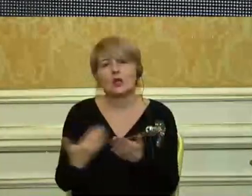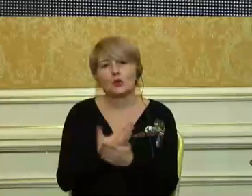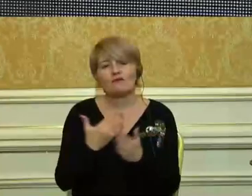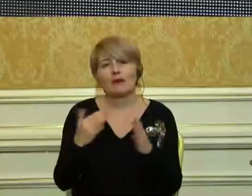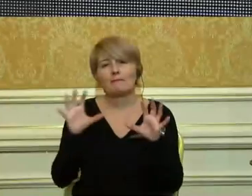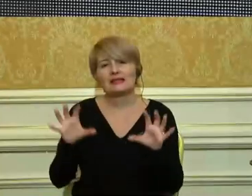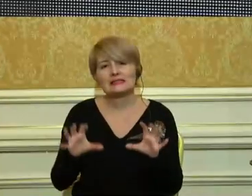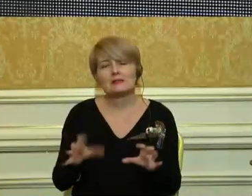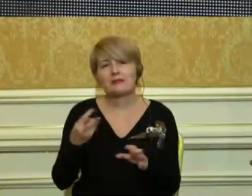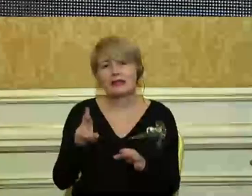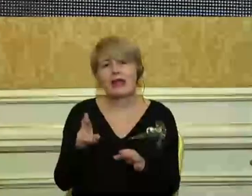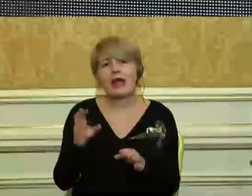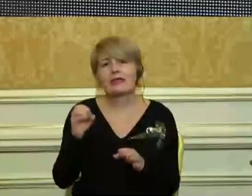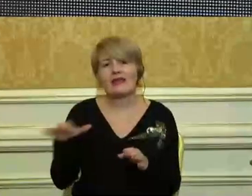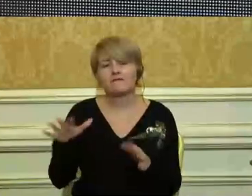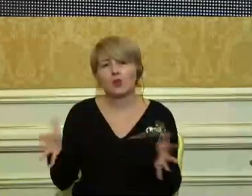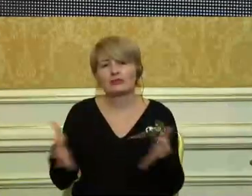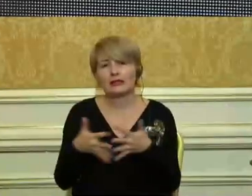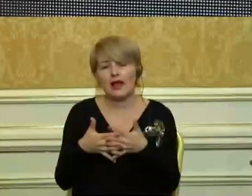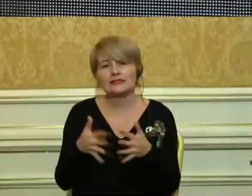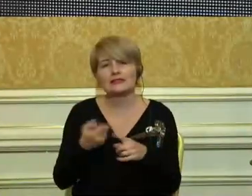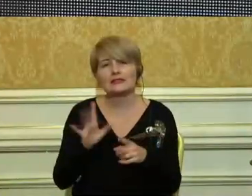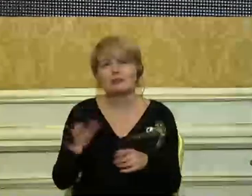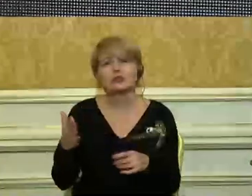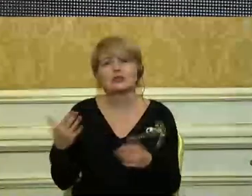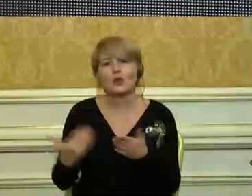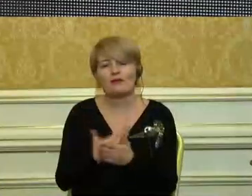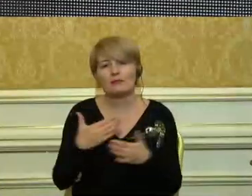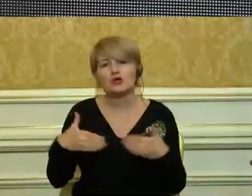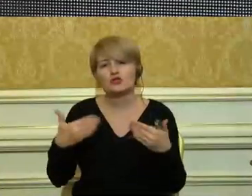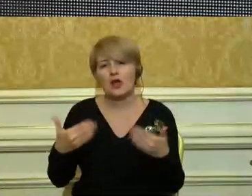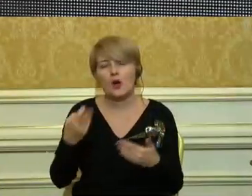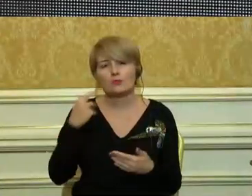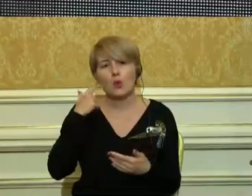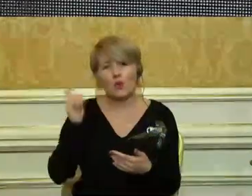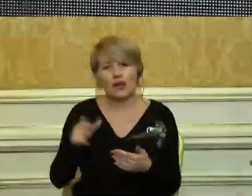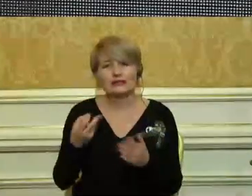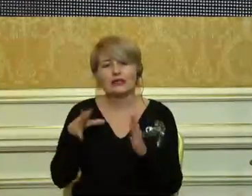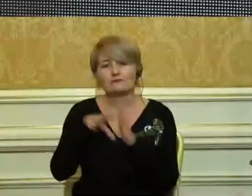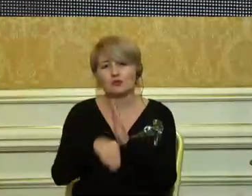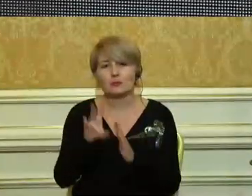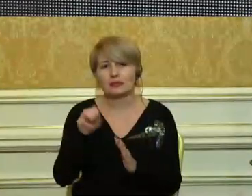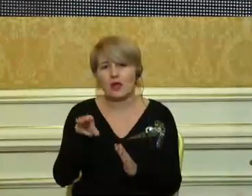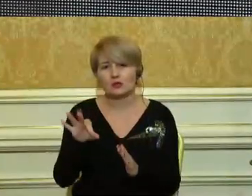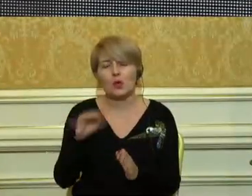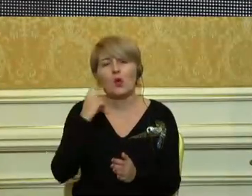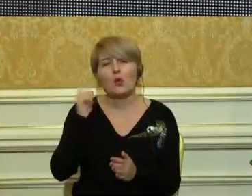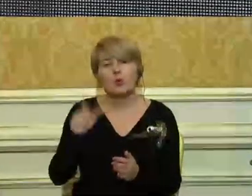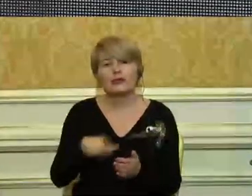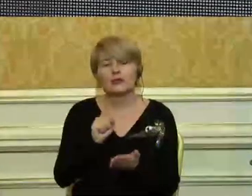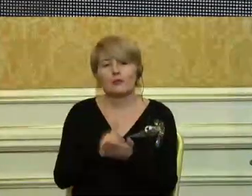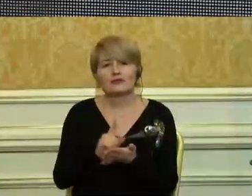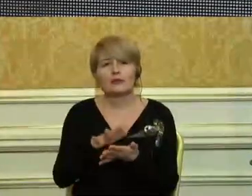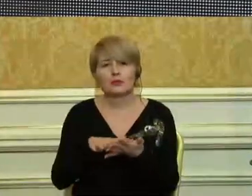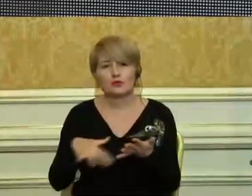major step toward Ukraine's goal of achieving NATO interoperability. Ukraine must continue to build on this progress